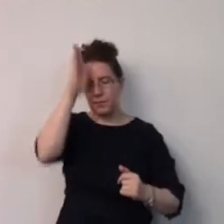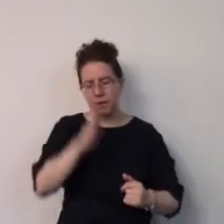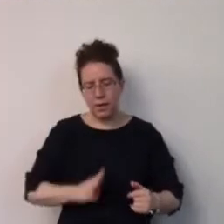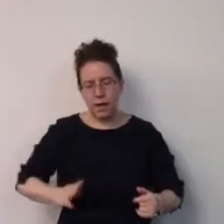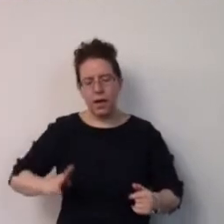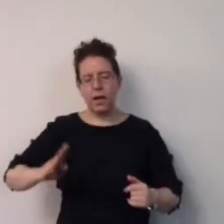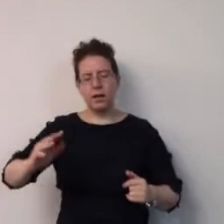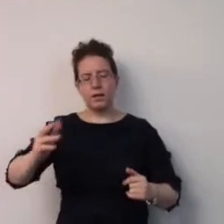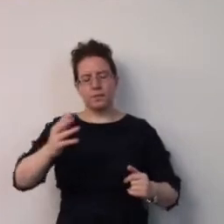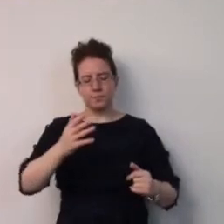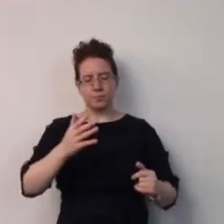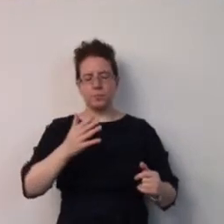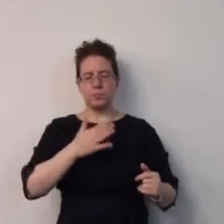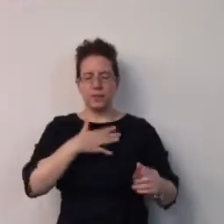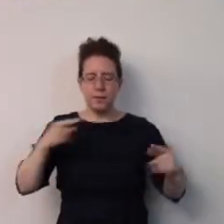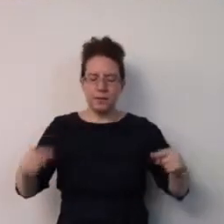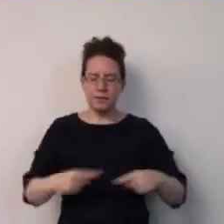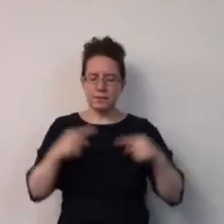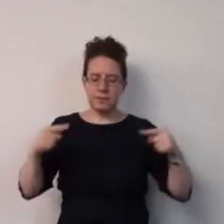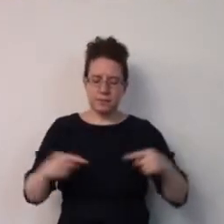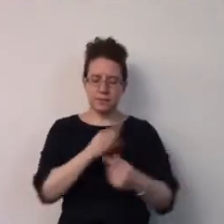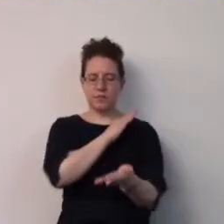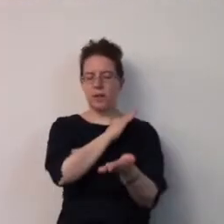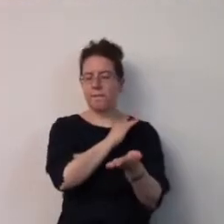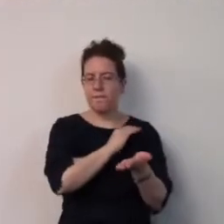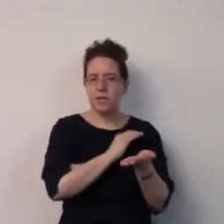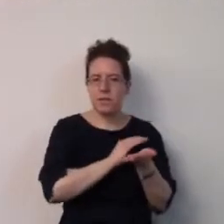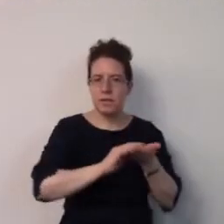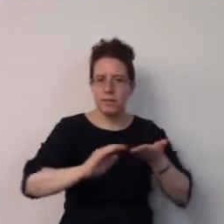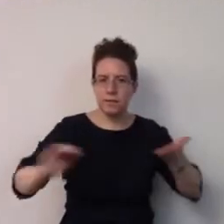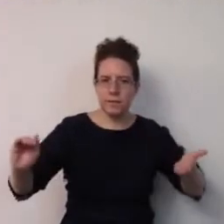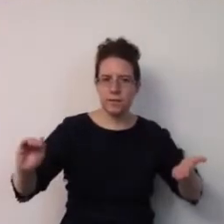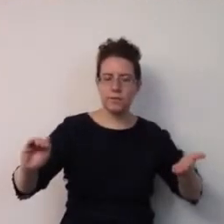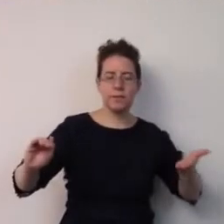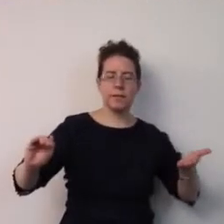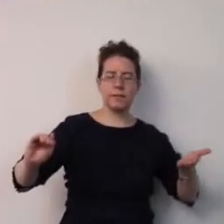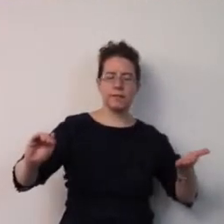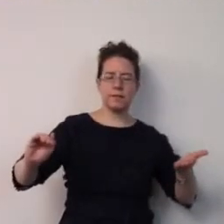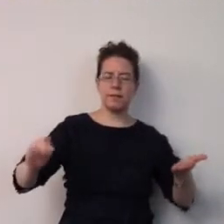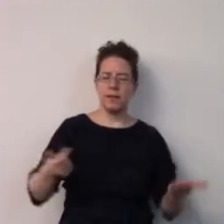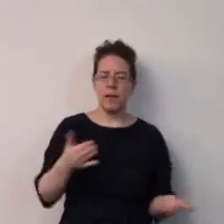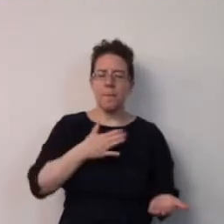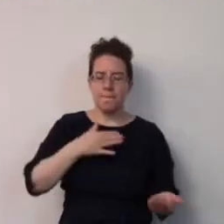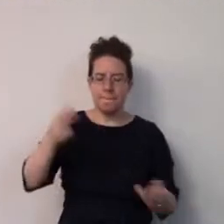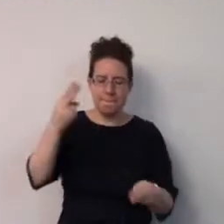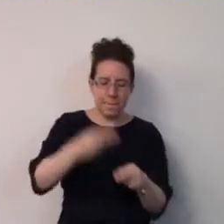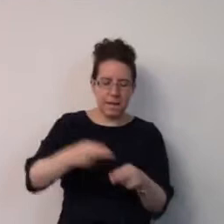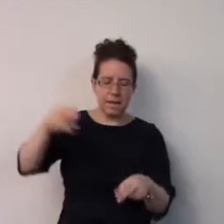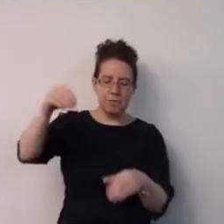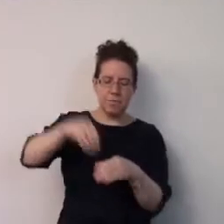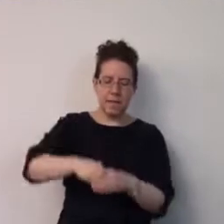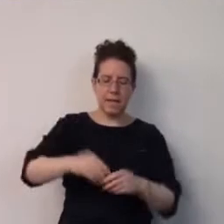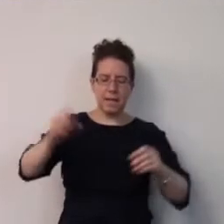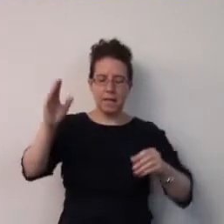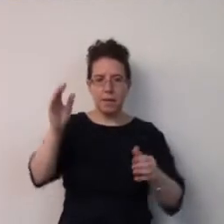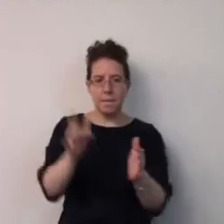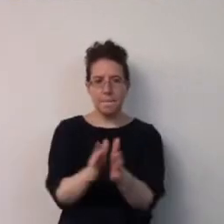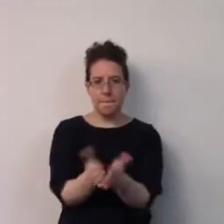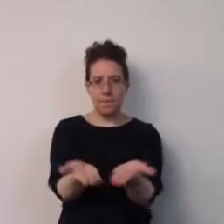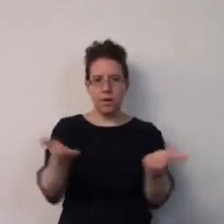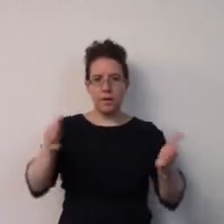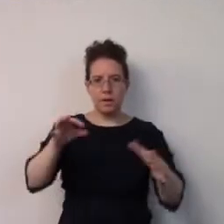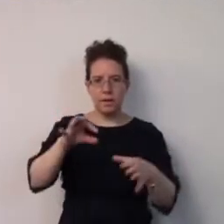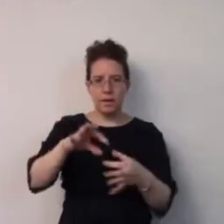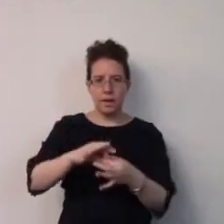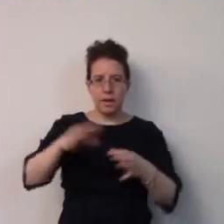again. Hallelujah. When I was baptized in the mighty name of Jesus, I filled with the Holy Ghost. I know that